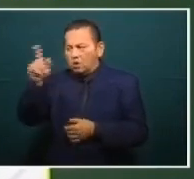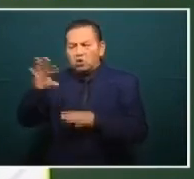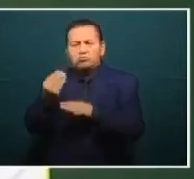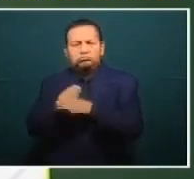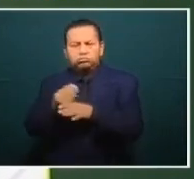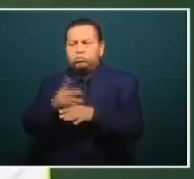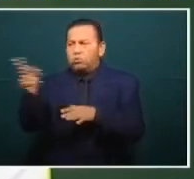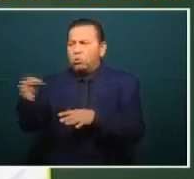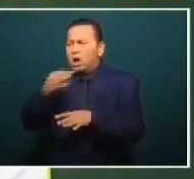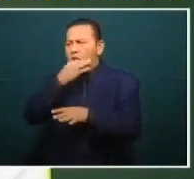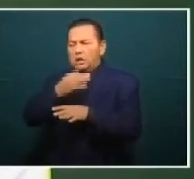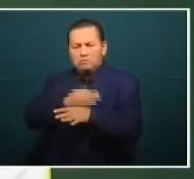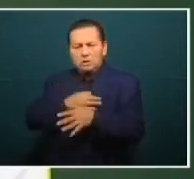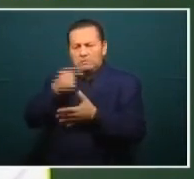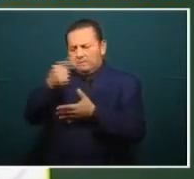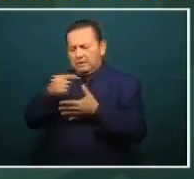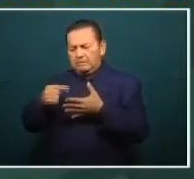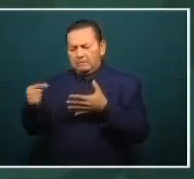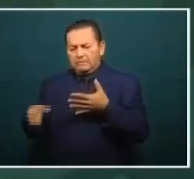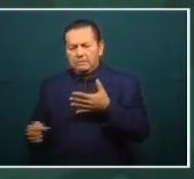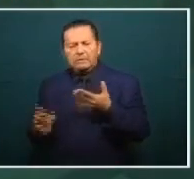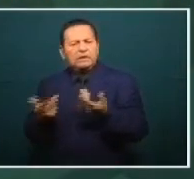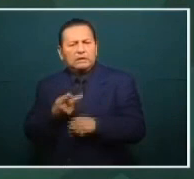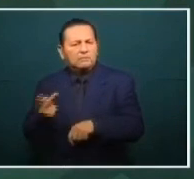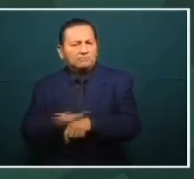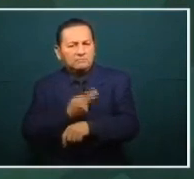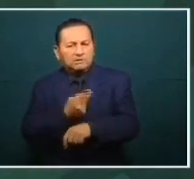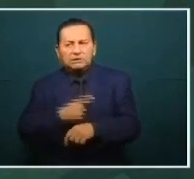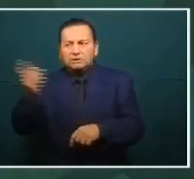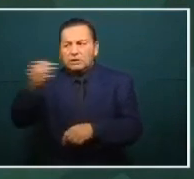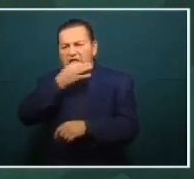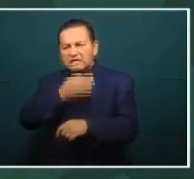reunited. un último I just spoke to them, reporte.